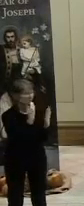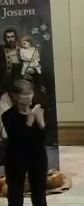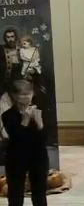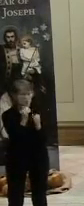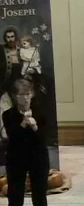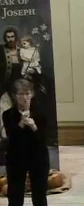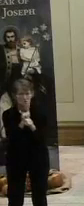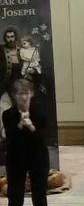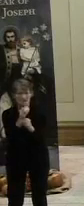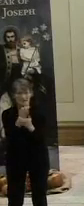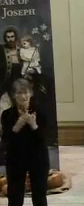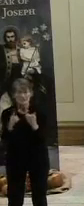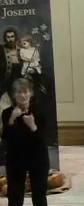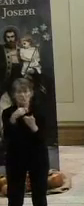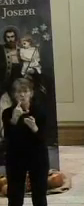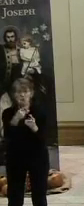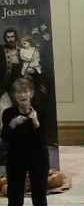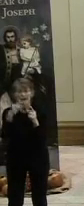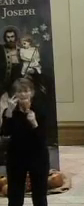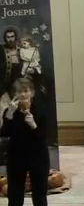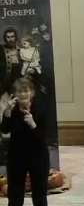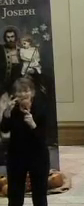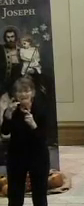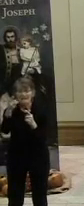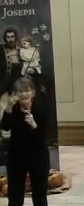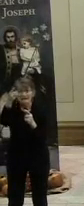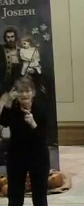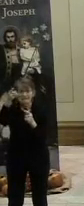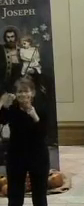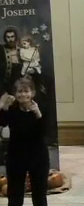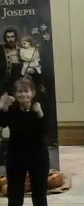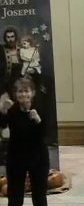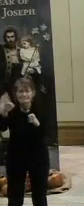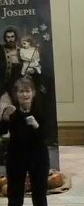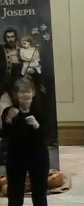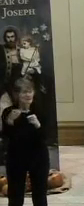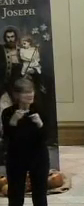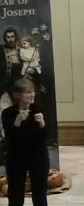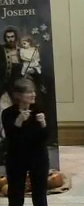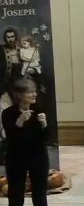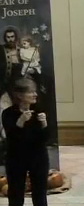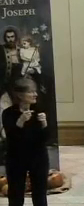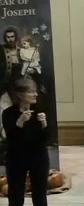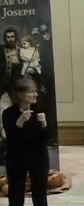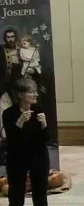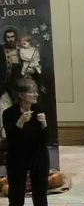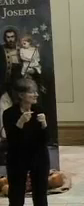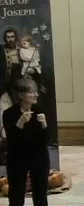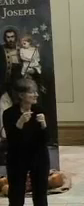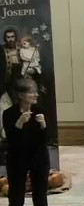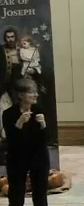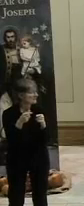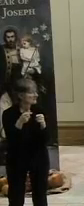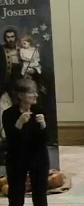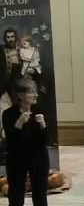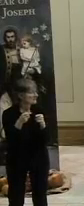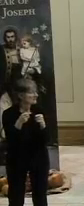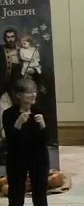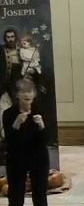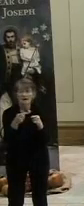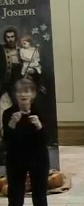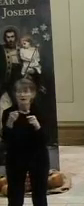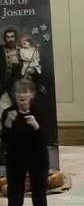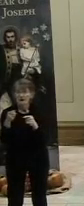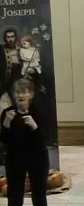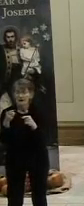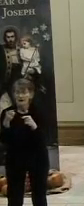see in the back, but if you look up into the balcony, our pipes, as you know, we went into an electronic